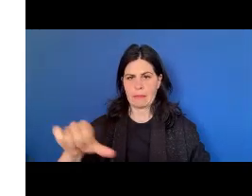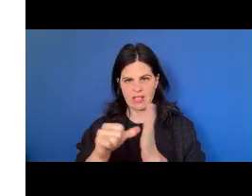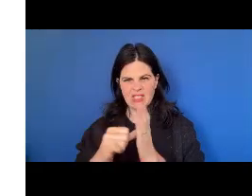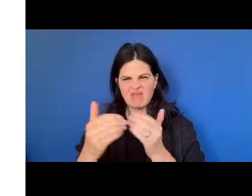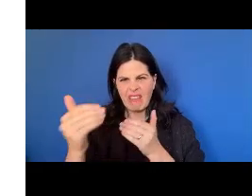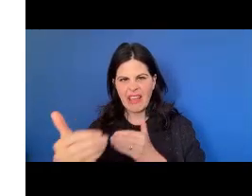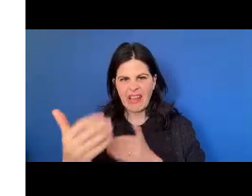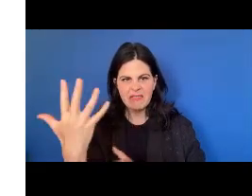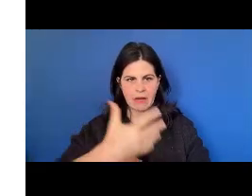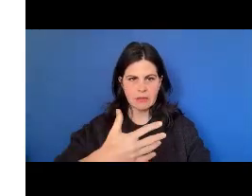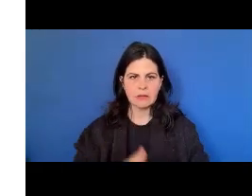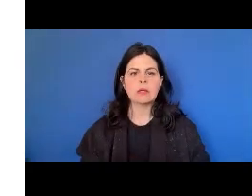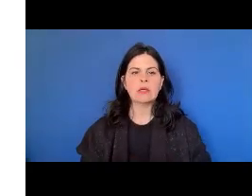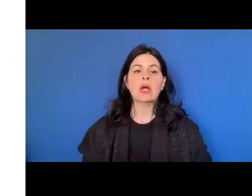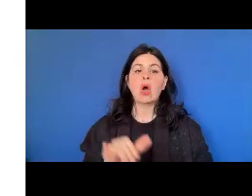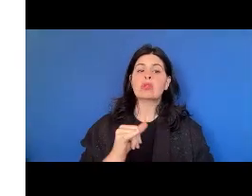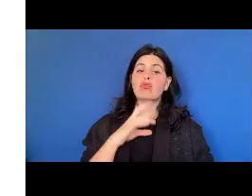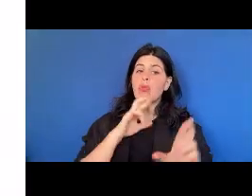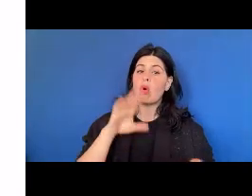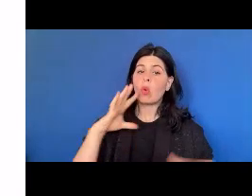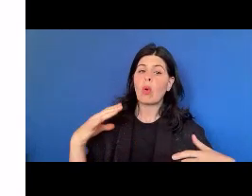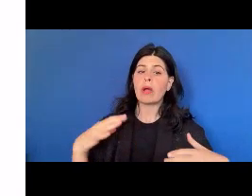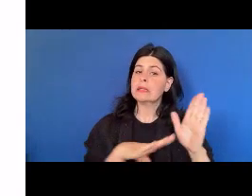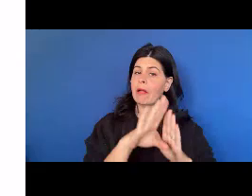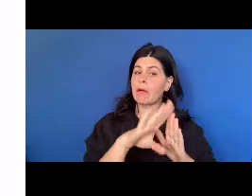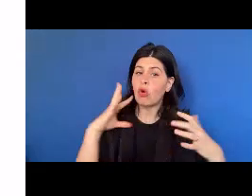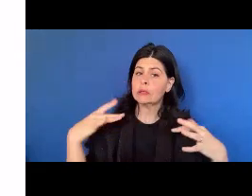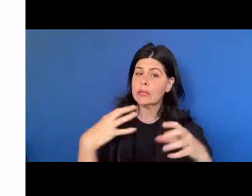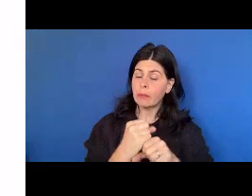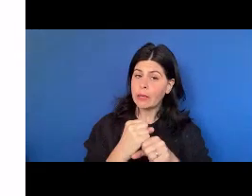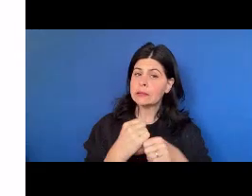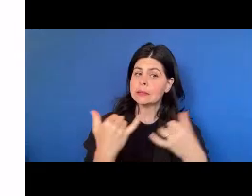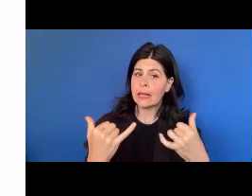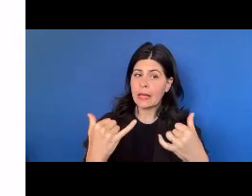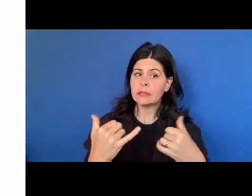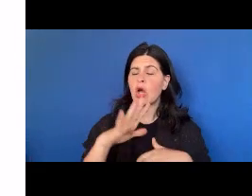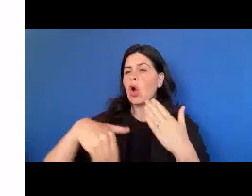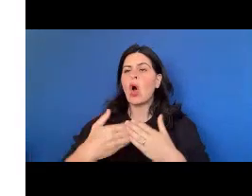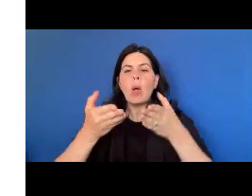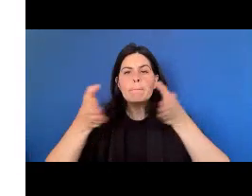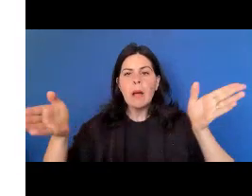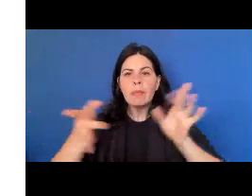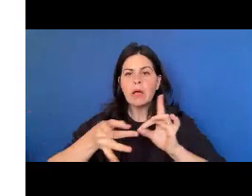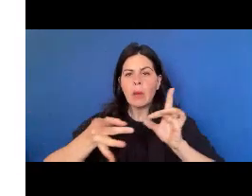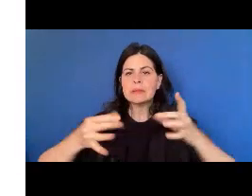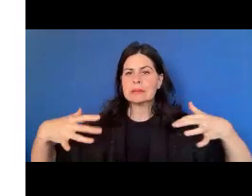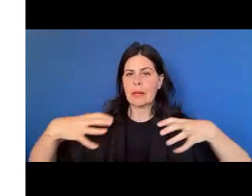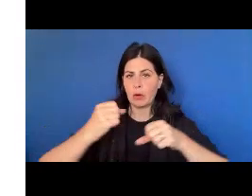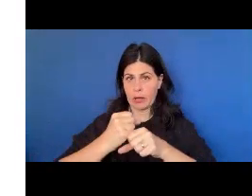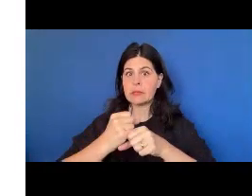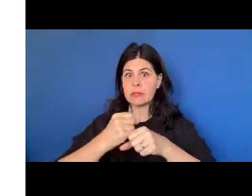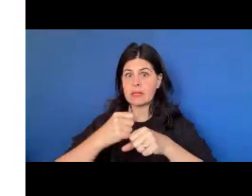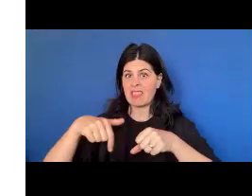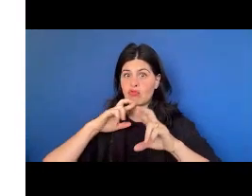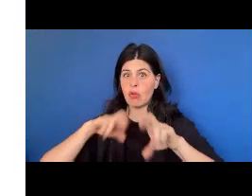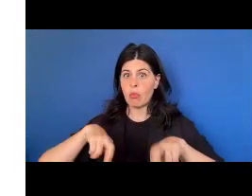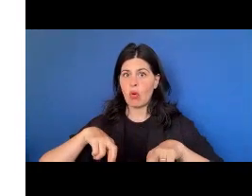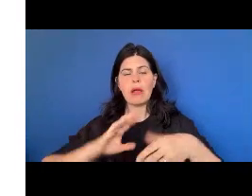today's session. All public comments will be summarized in this report and will be filed April 1st